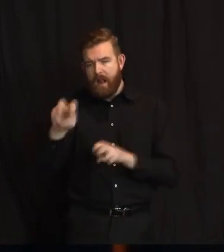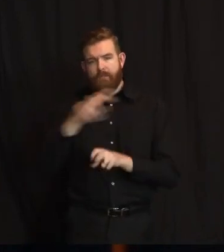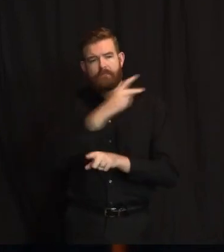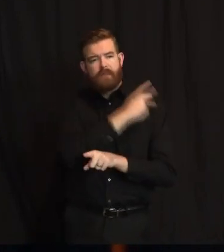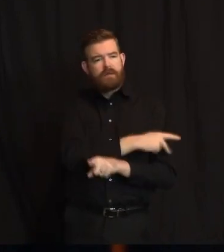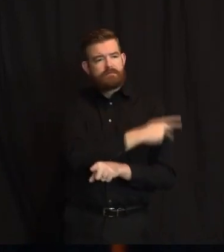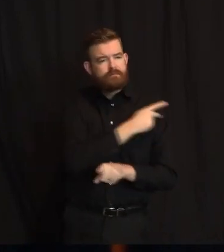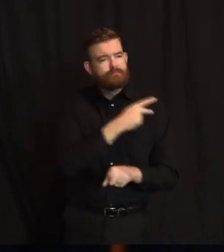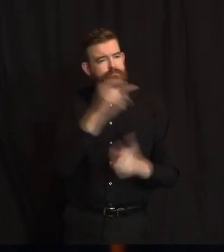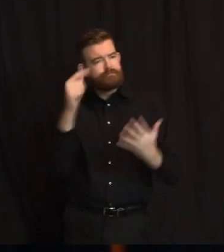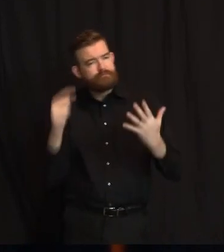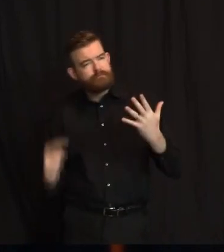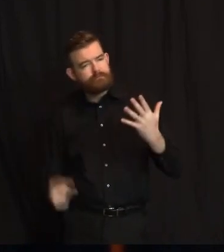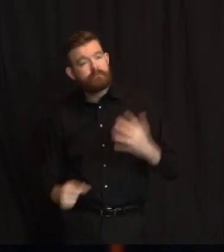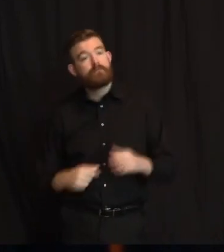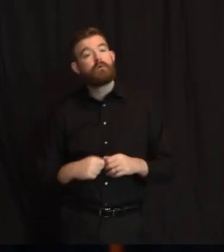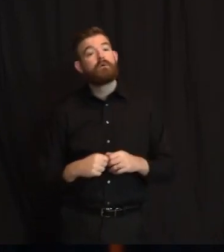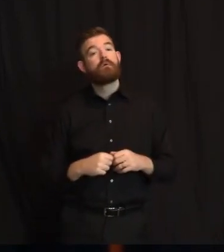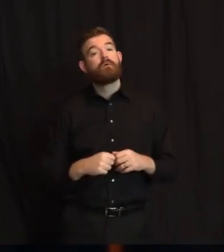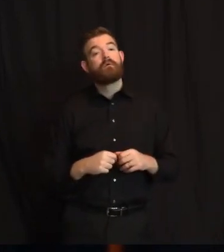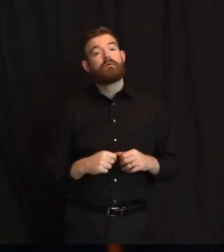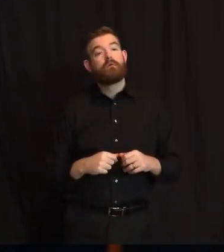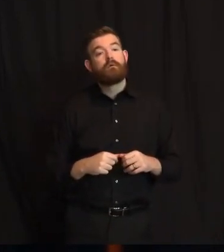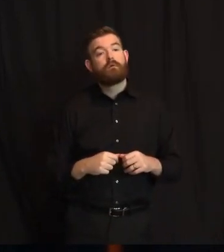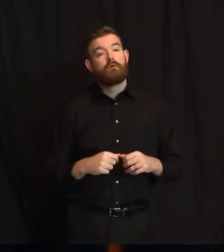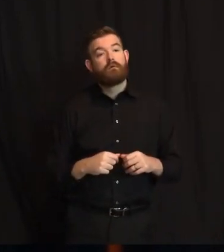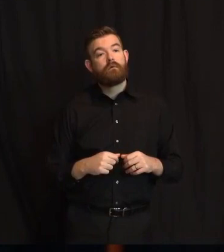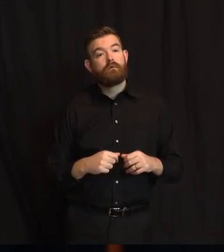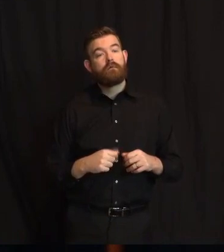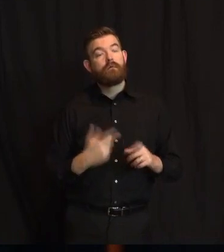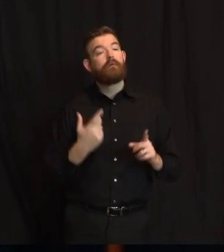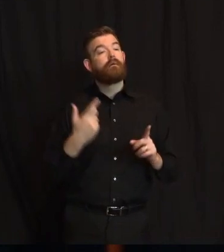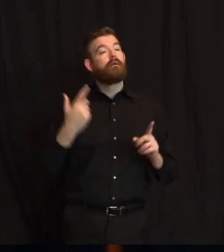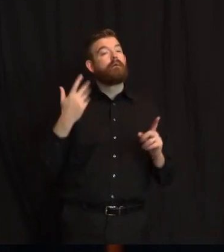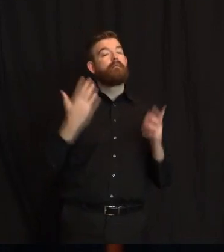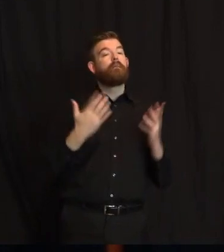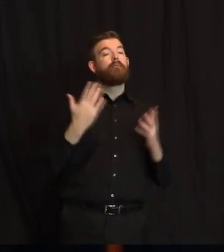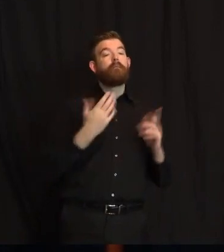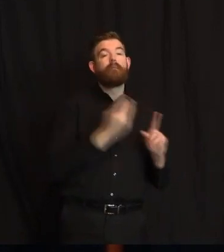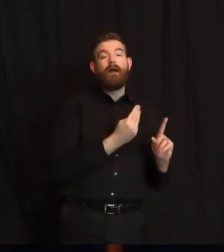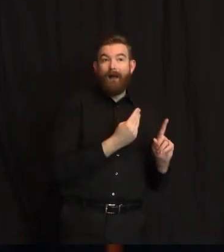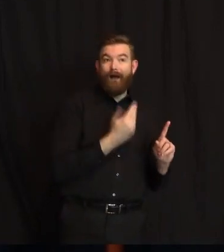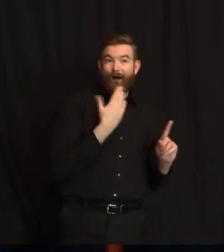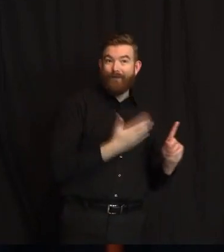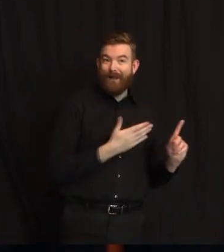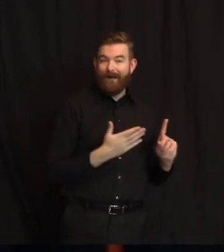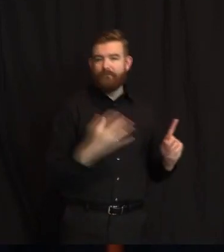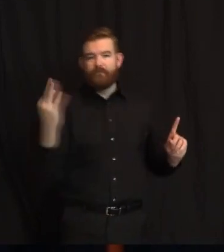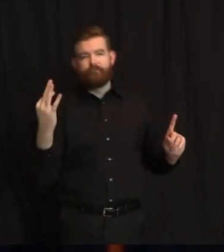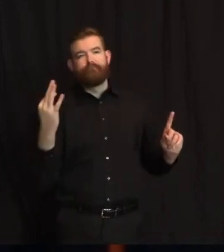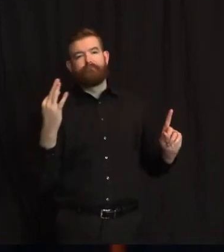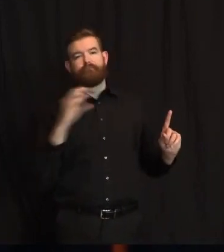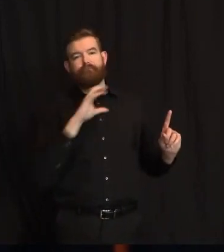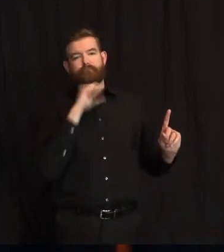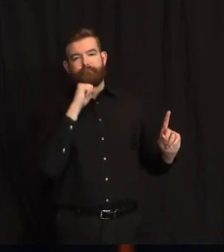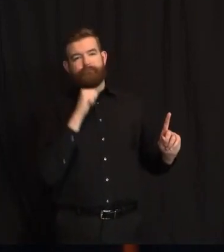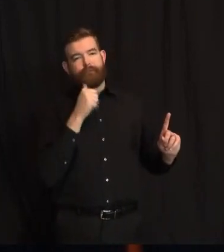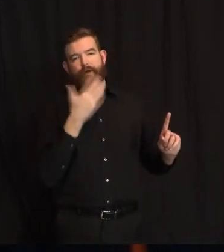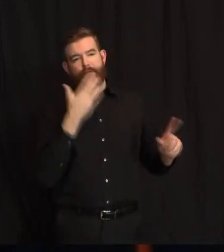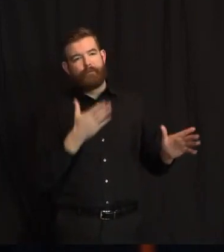not very easy to carry out on Friday, when the number of organizations, the number of facilities with at least one